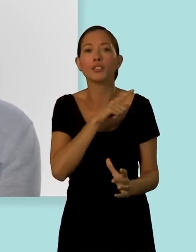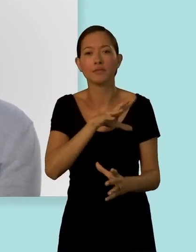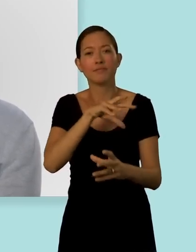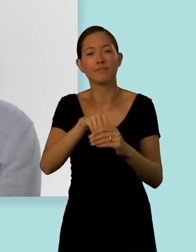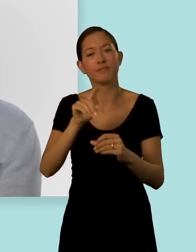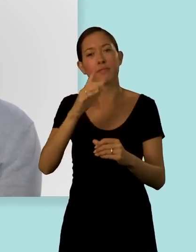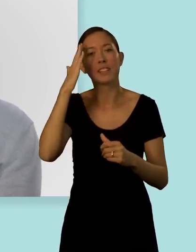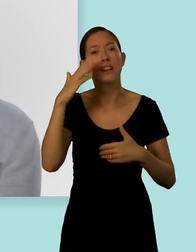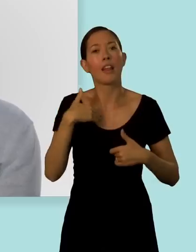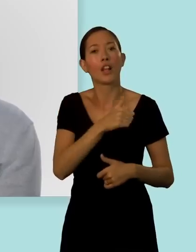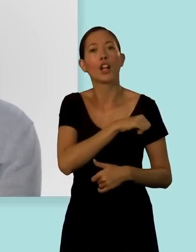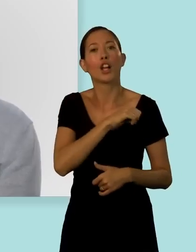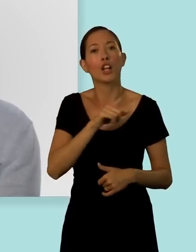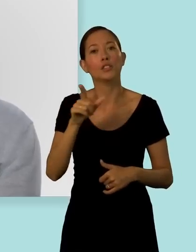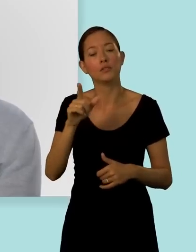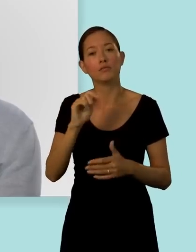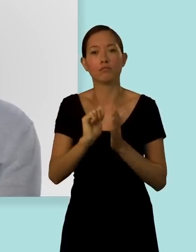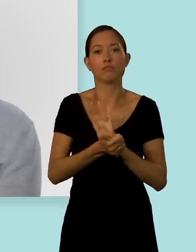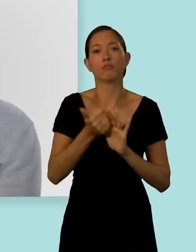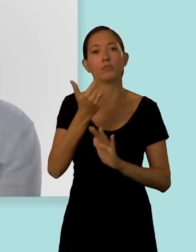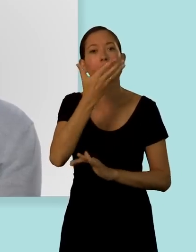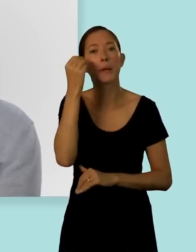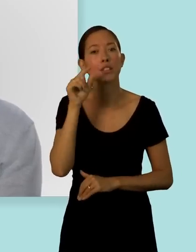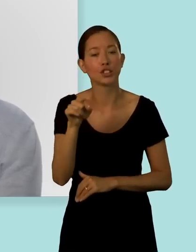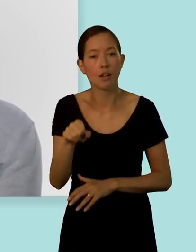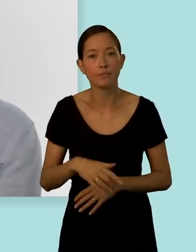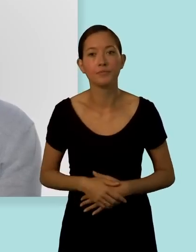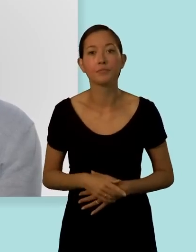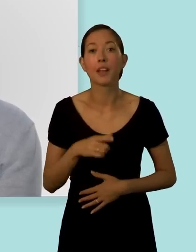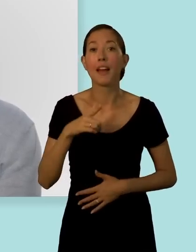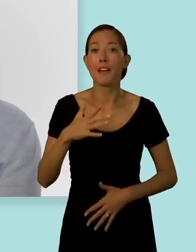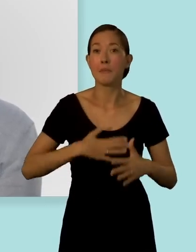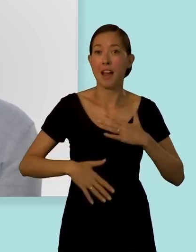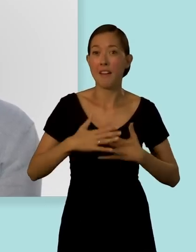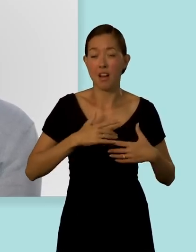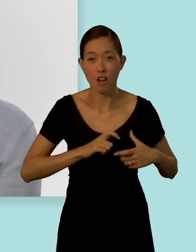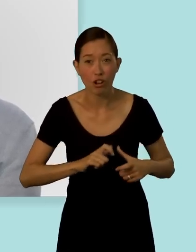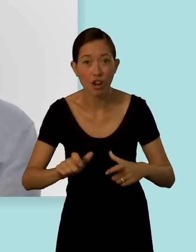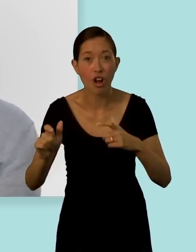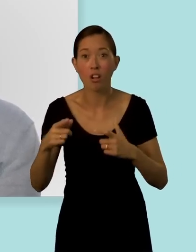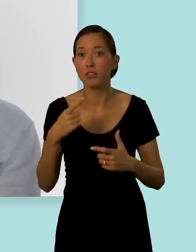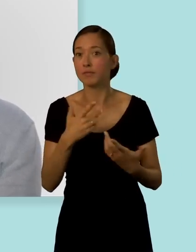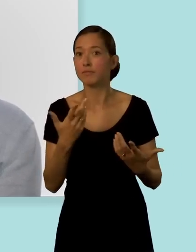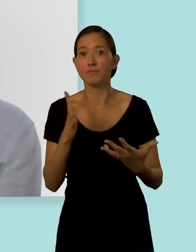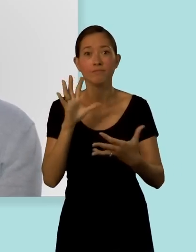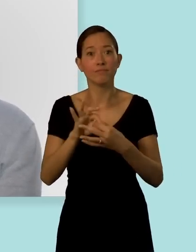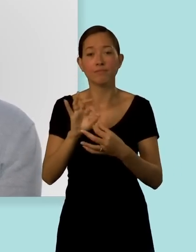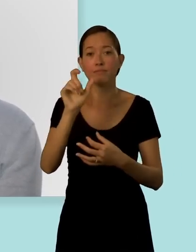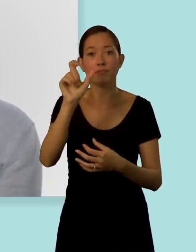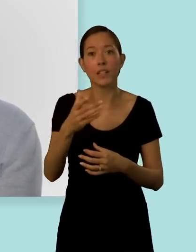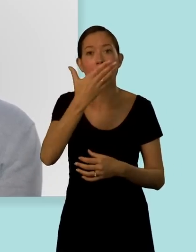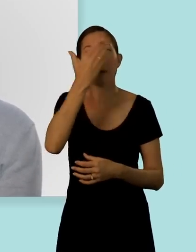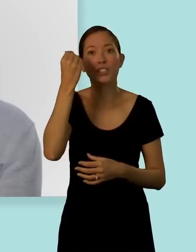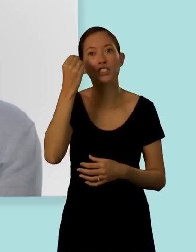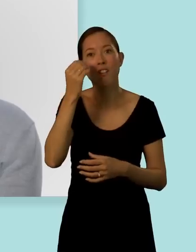your GP, memory service, community mental health nurse, or Admiral nurse, who are mental health nurses who specialise